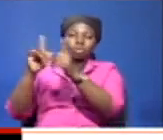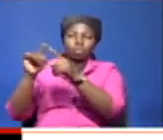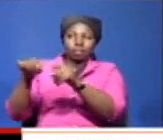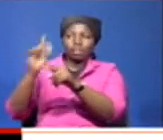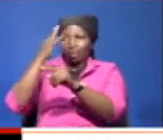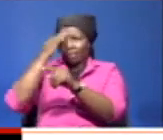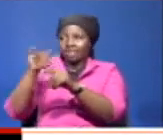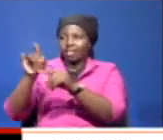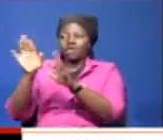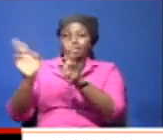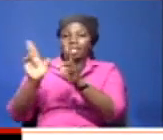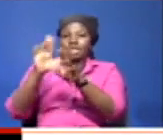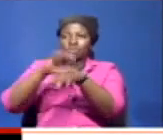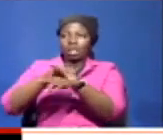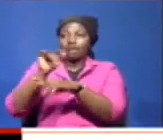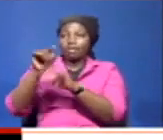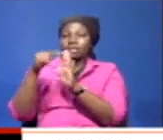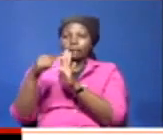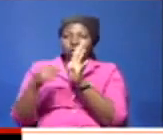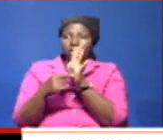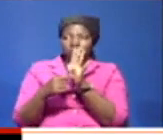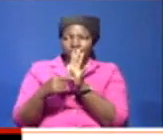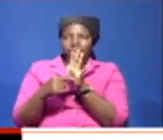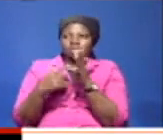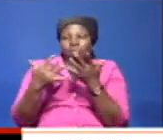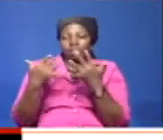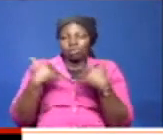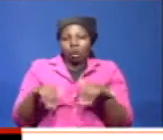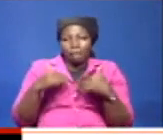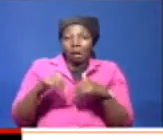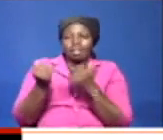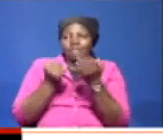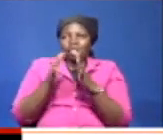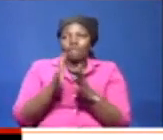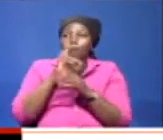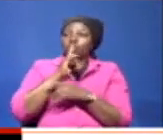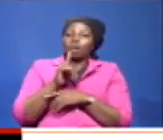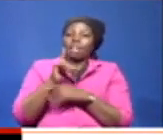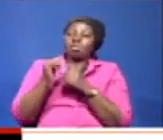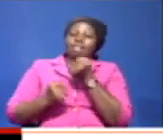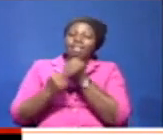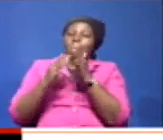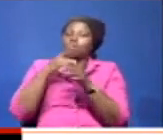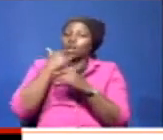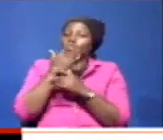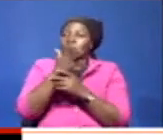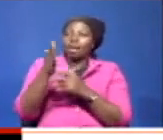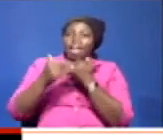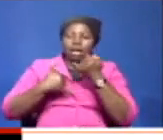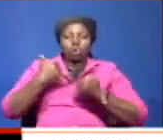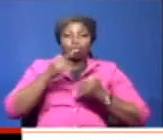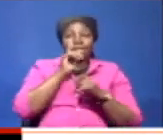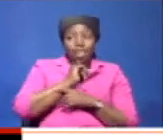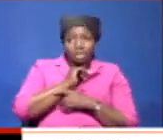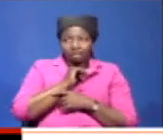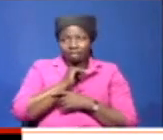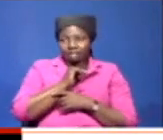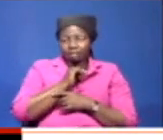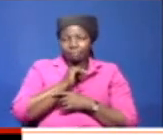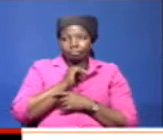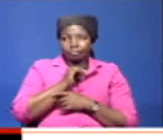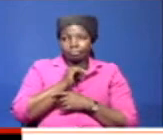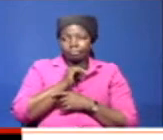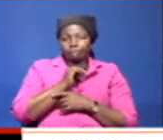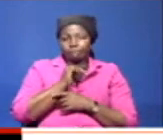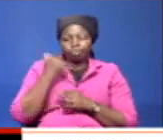get those power points and he got them. Dramatic drive. I'm sure the fans who were there really enjoyed it. My money, unfortunately, was on Ott Tanak, but I was